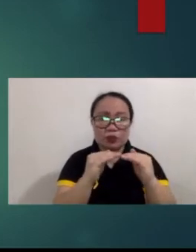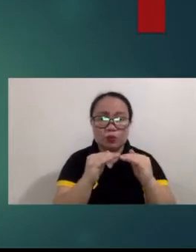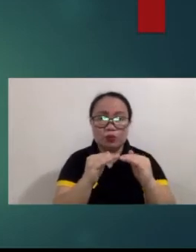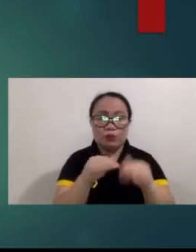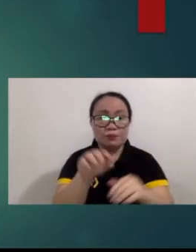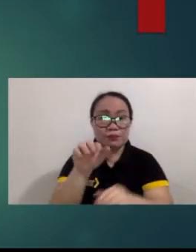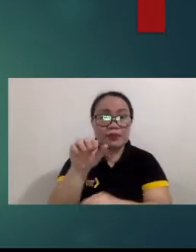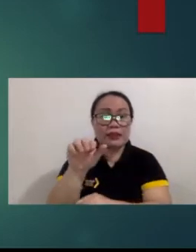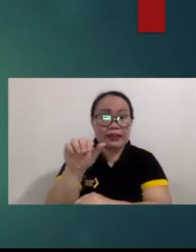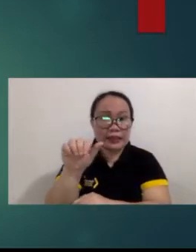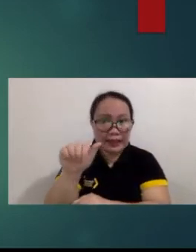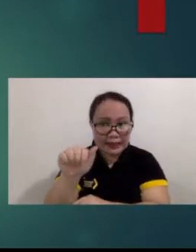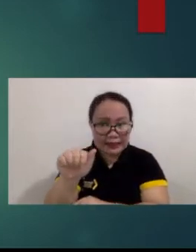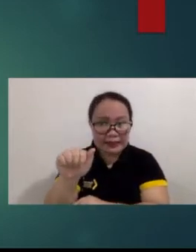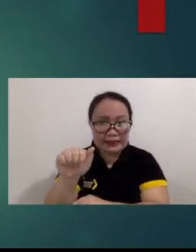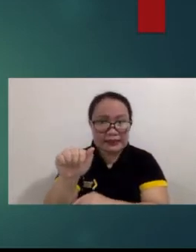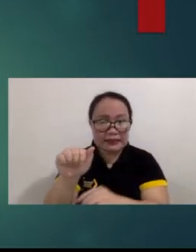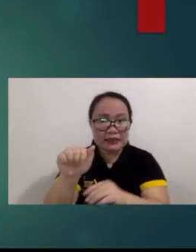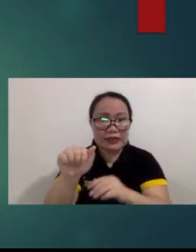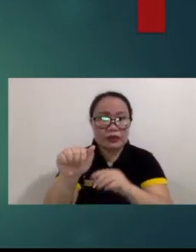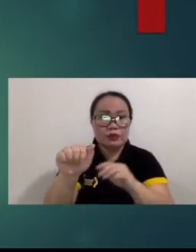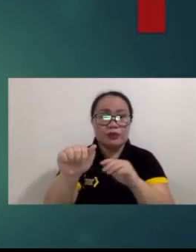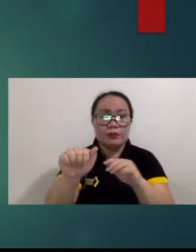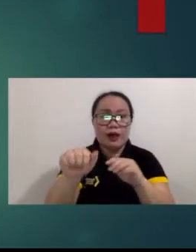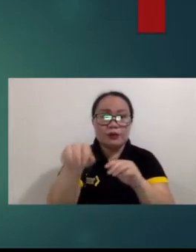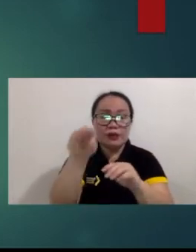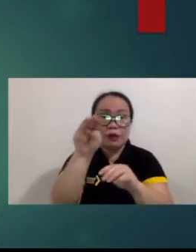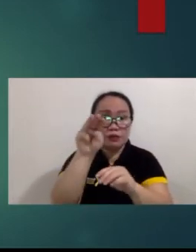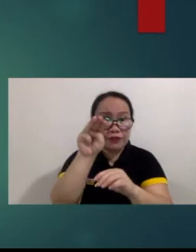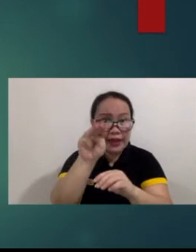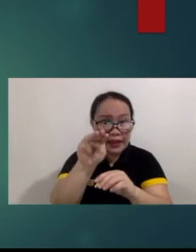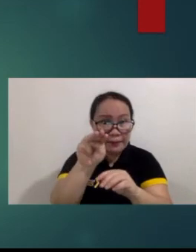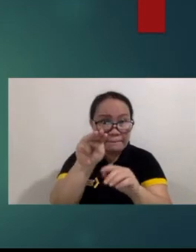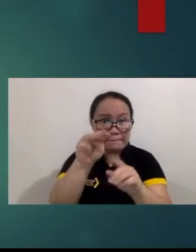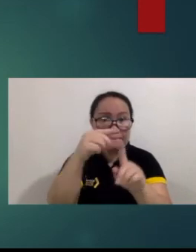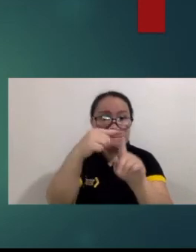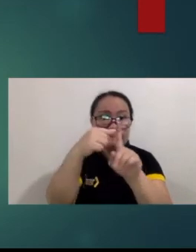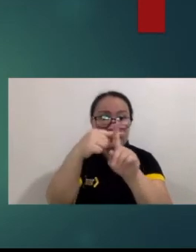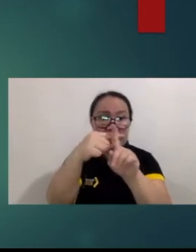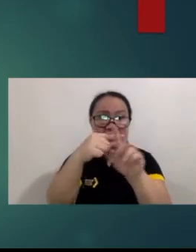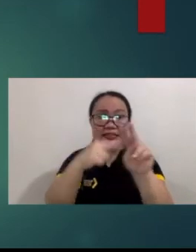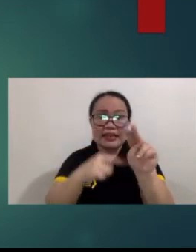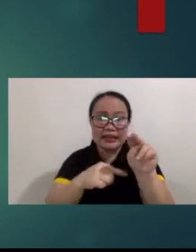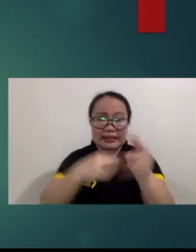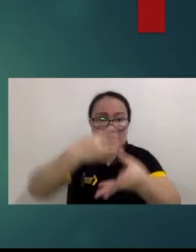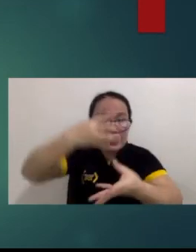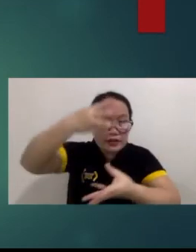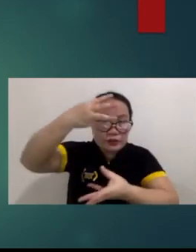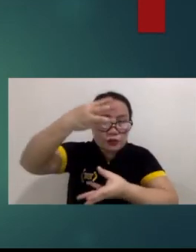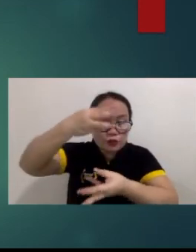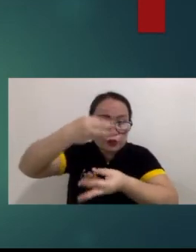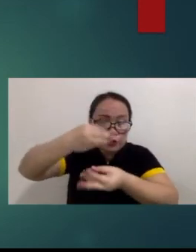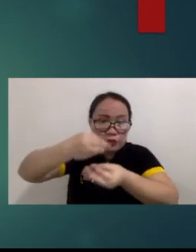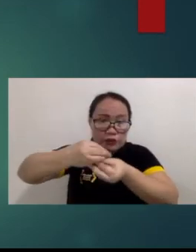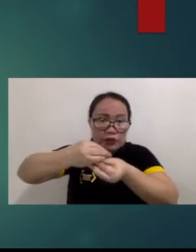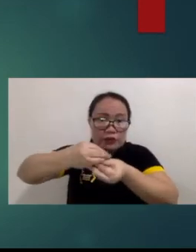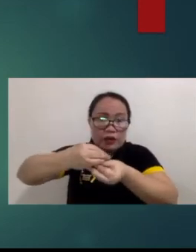equal to A to the power of M plus N.